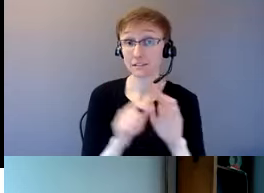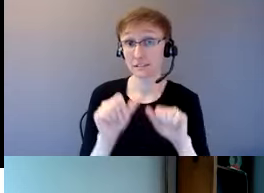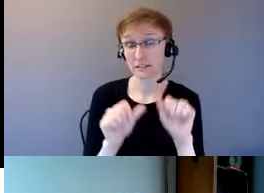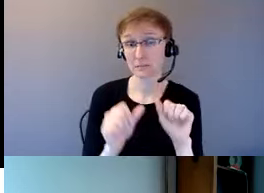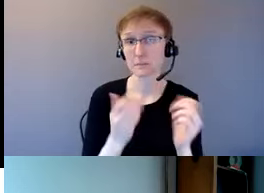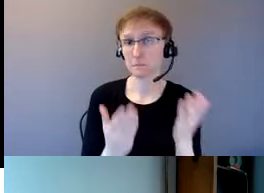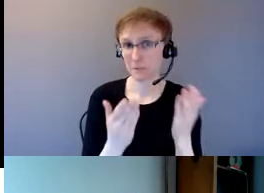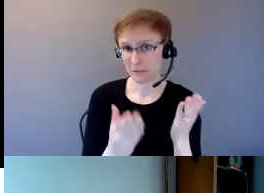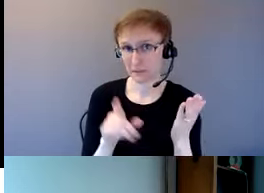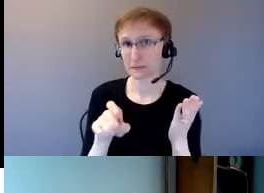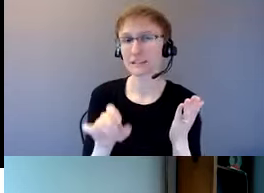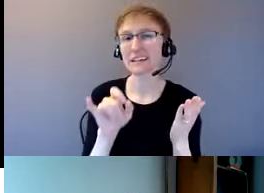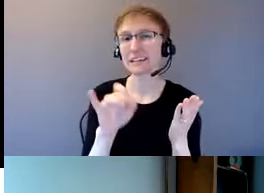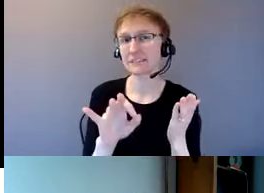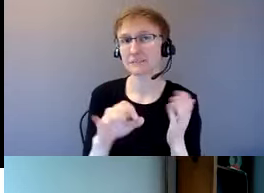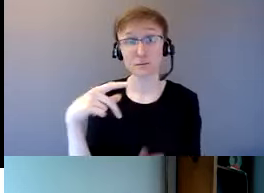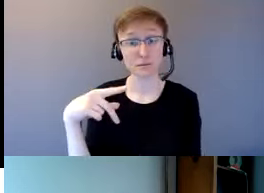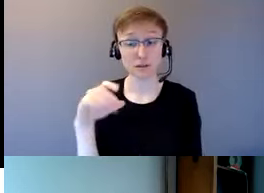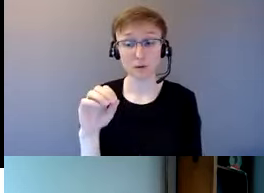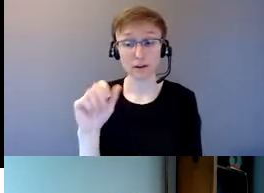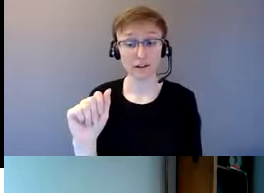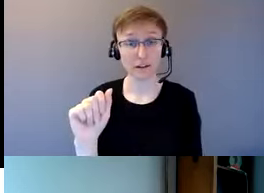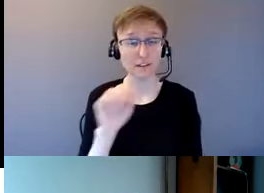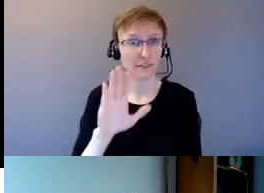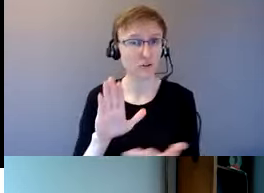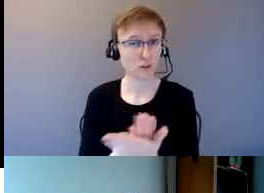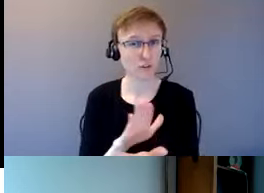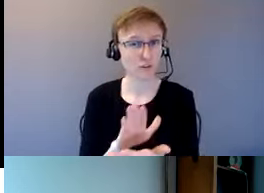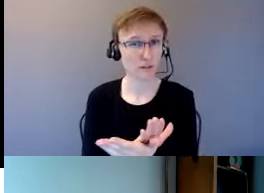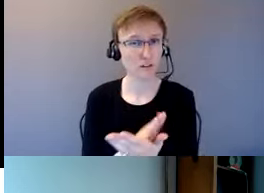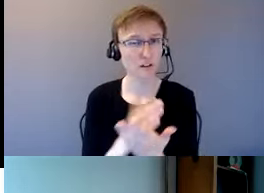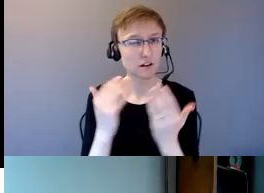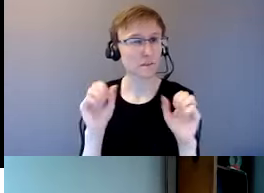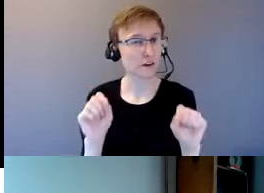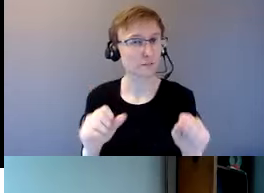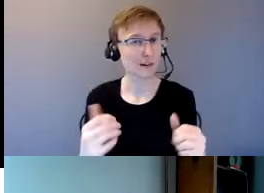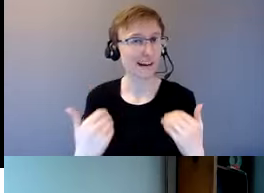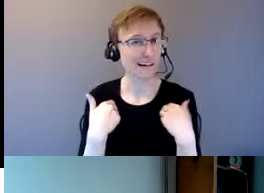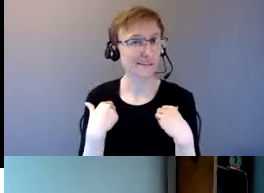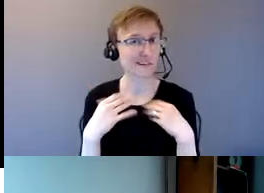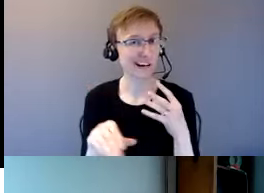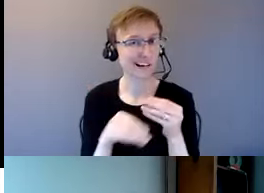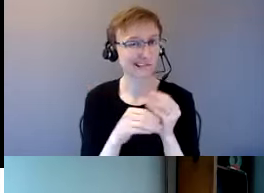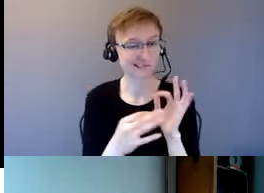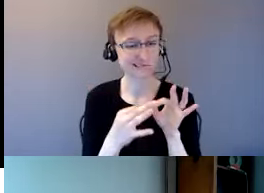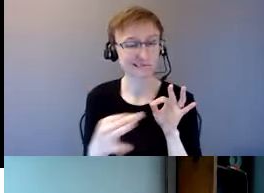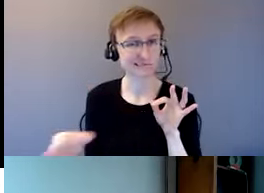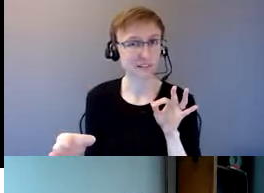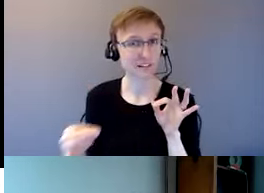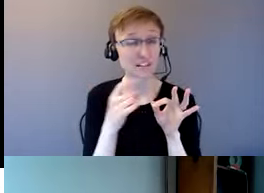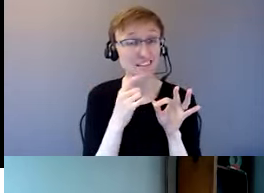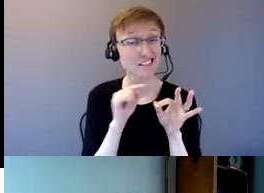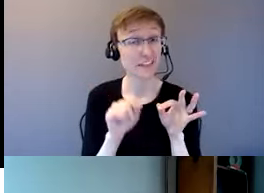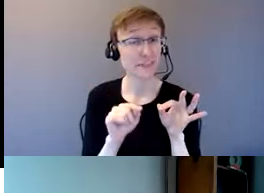attorney document actually has a clause in it, a triggering clause that says this only comes into